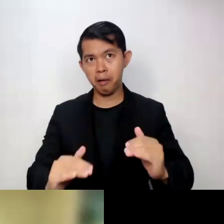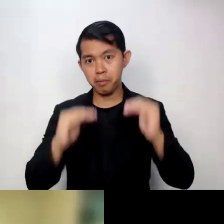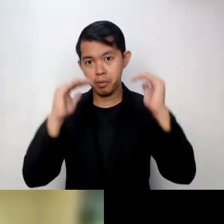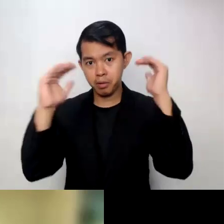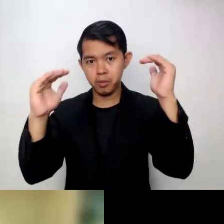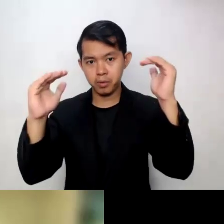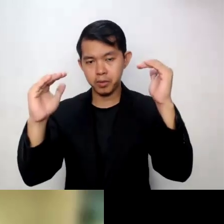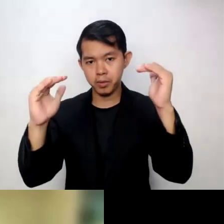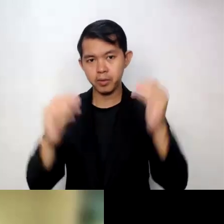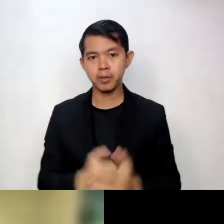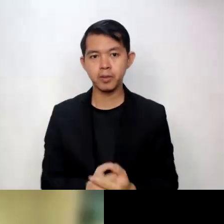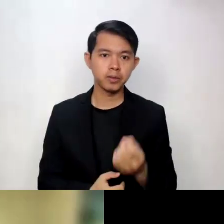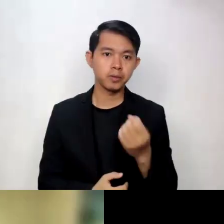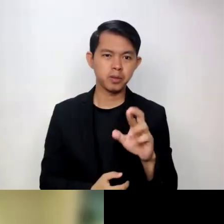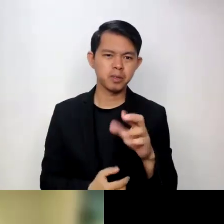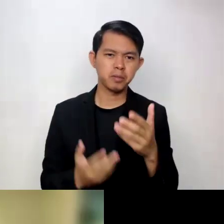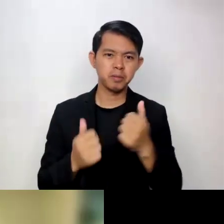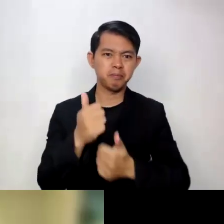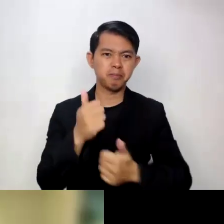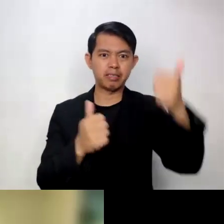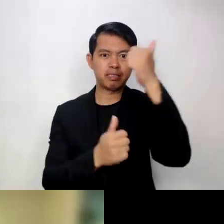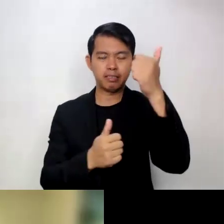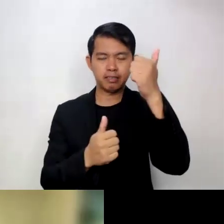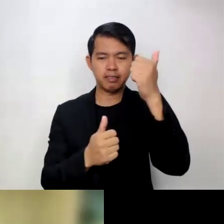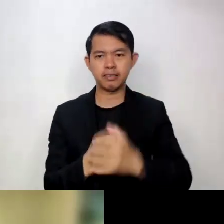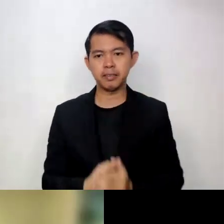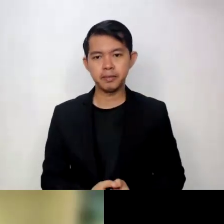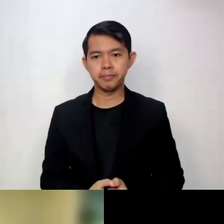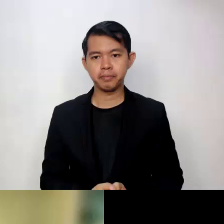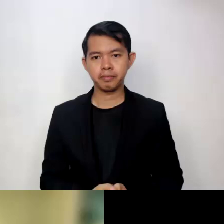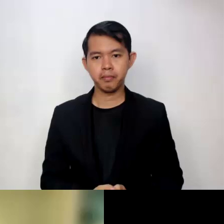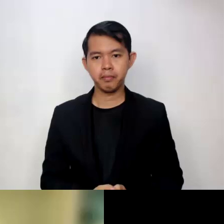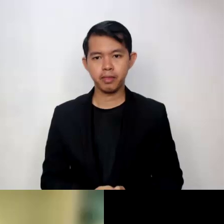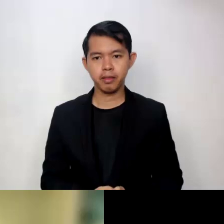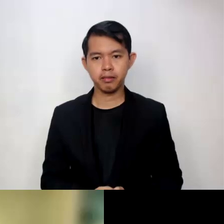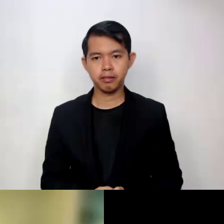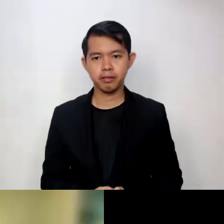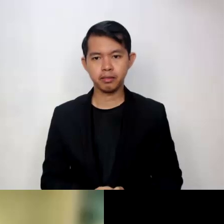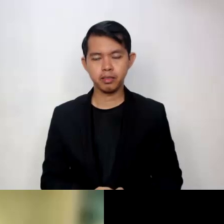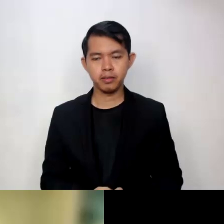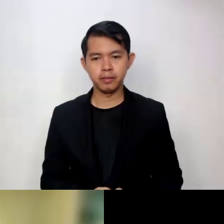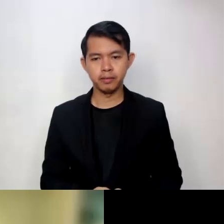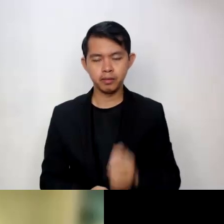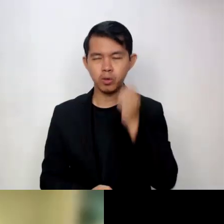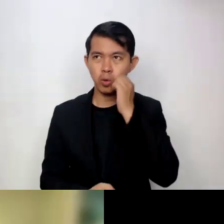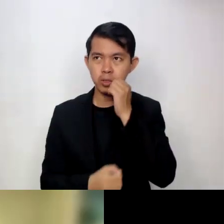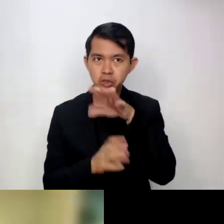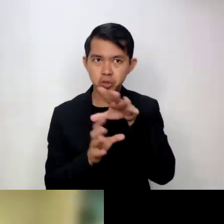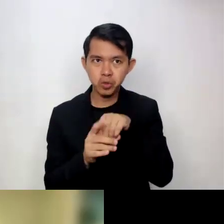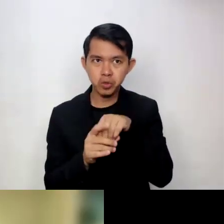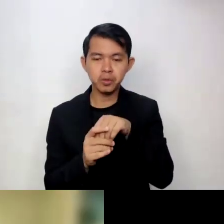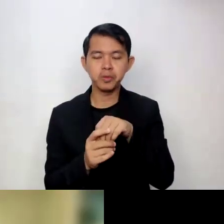or tenure, di ba? Usually ang counted lang dyan yung mga published in